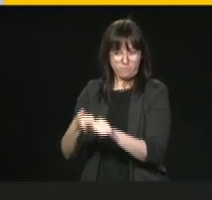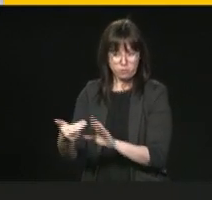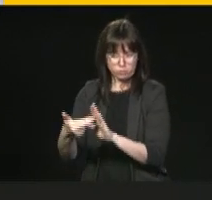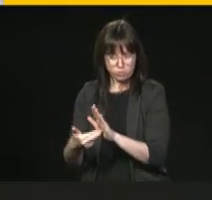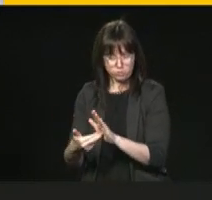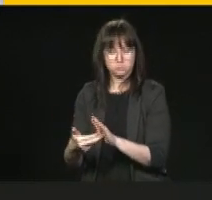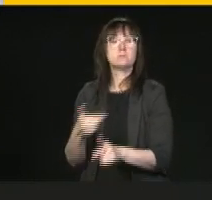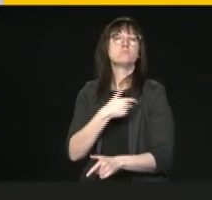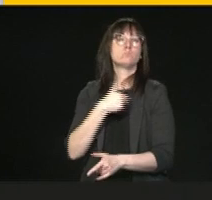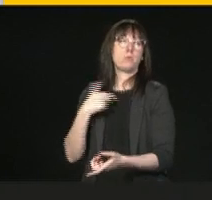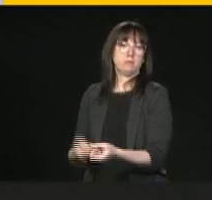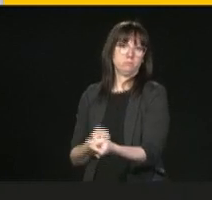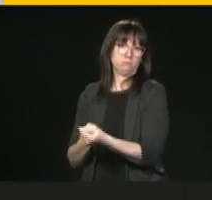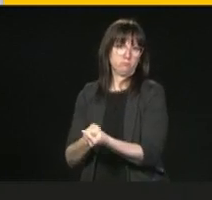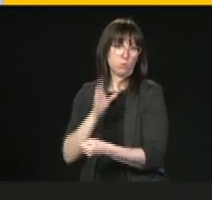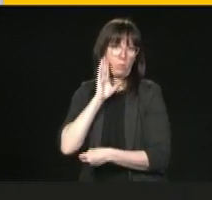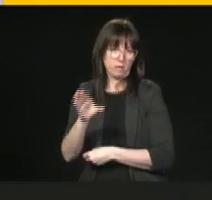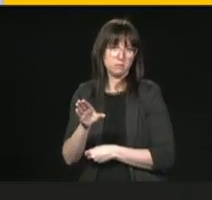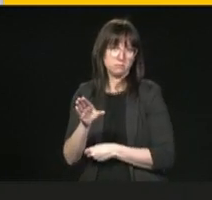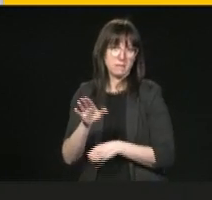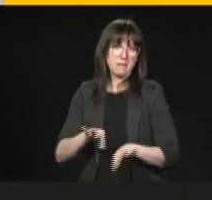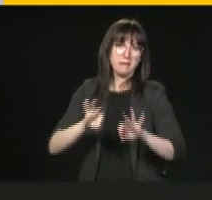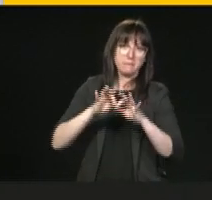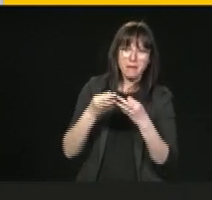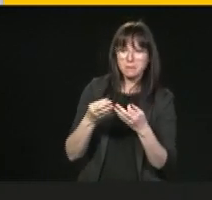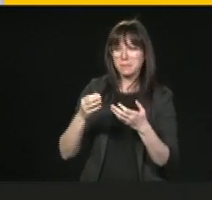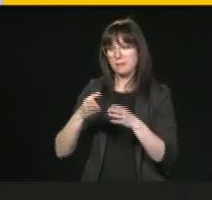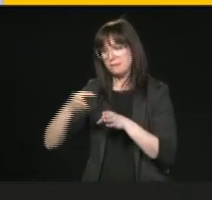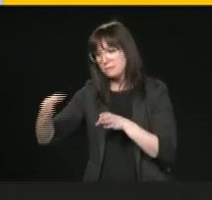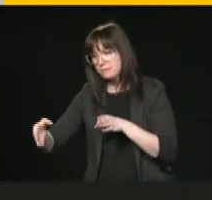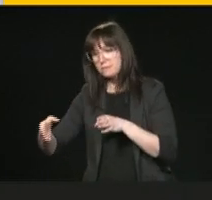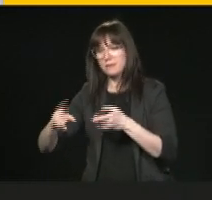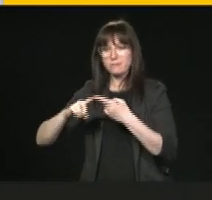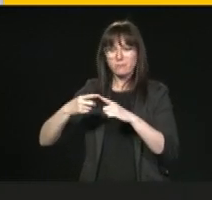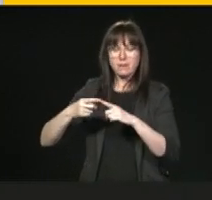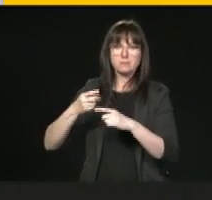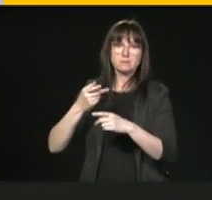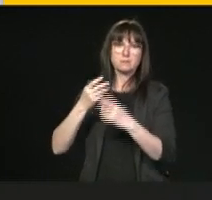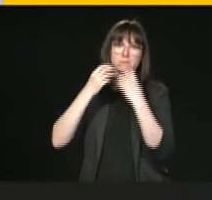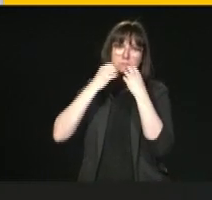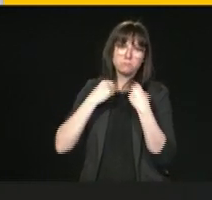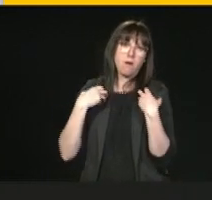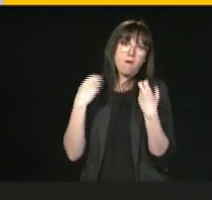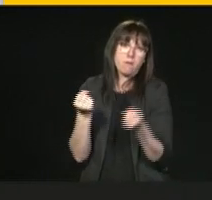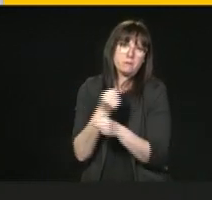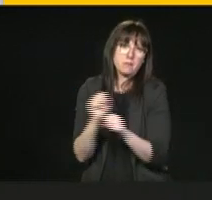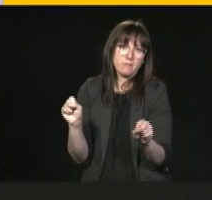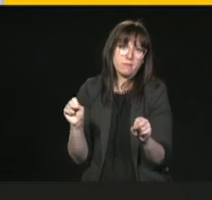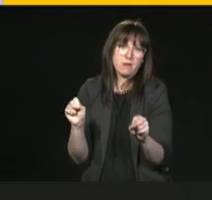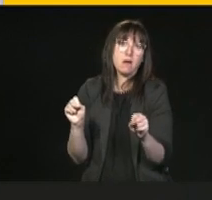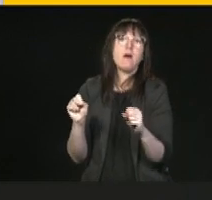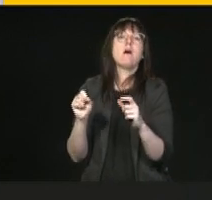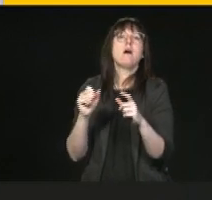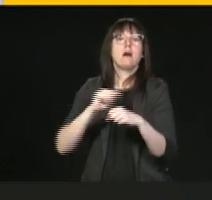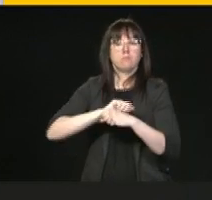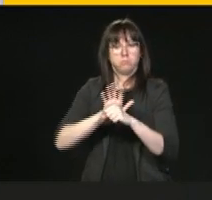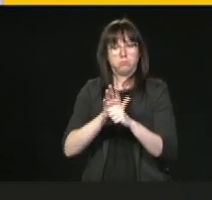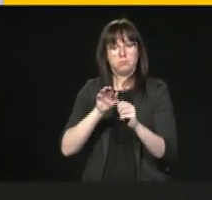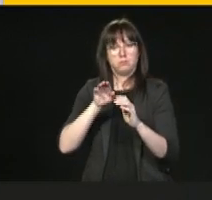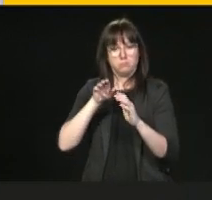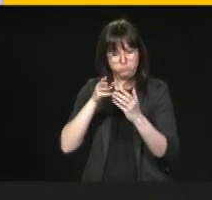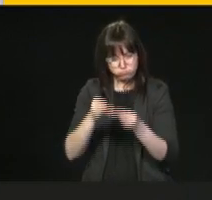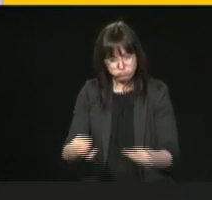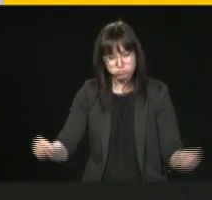to keep themselves, their families, their neighbors safe, and ensure that we can come out of this stronger than ever before.